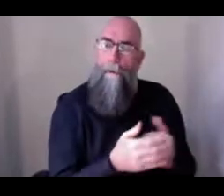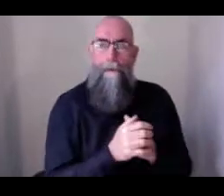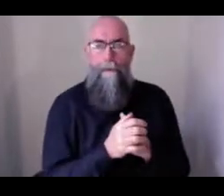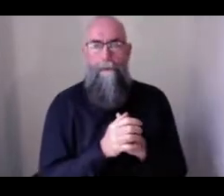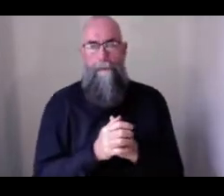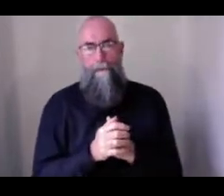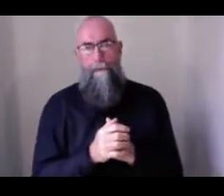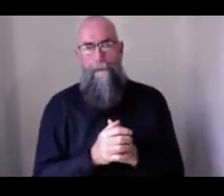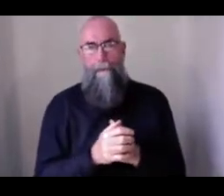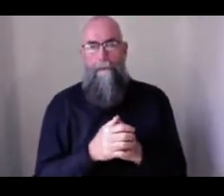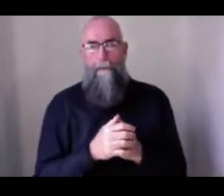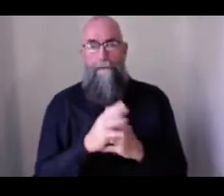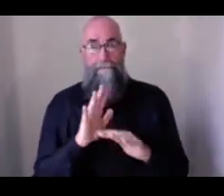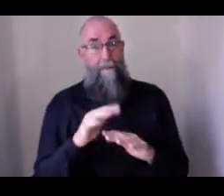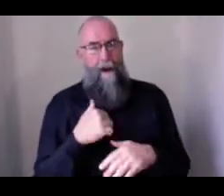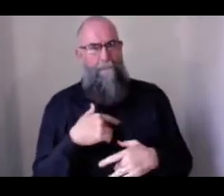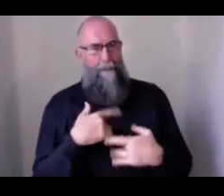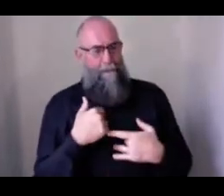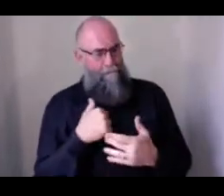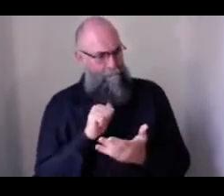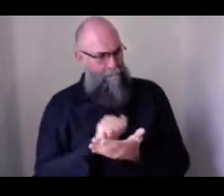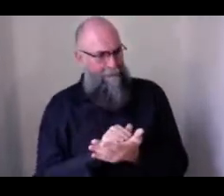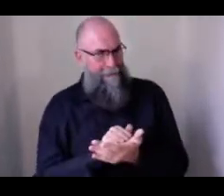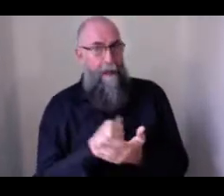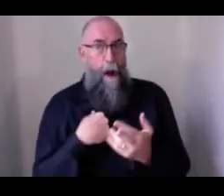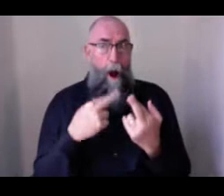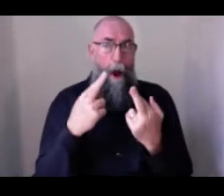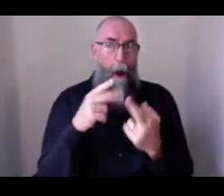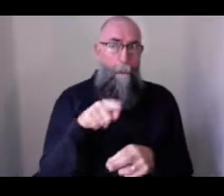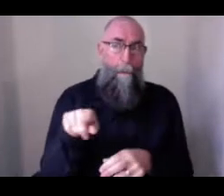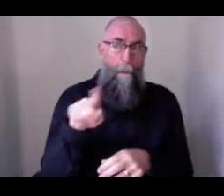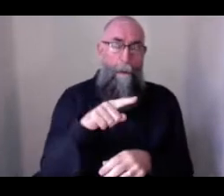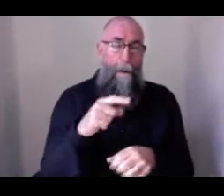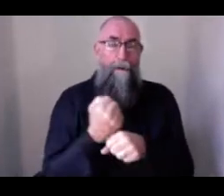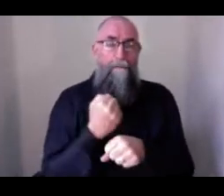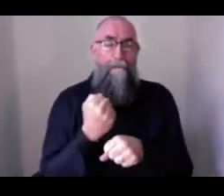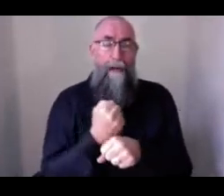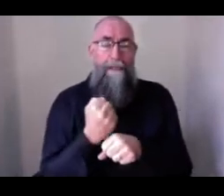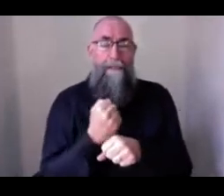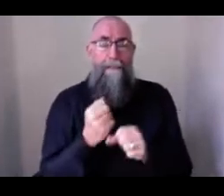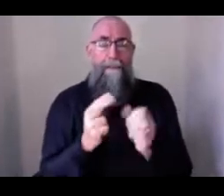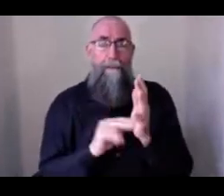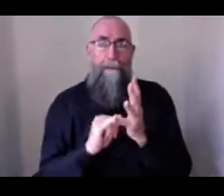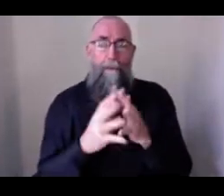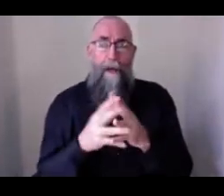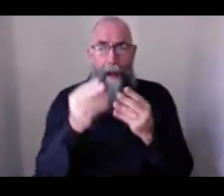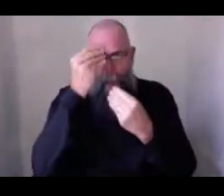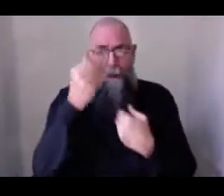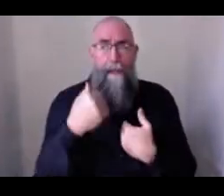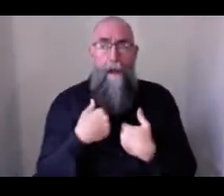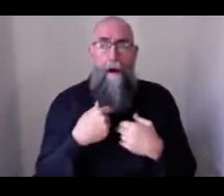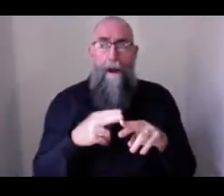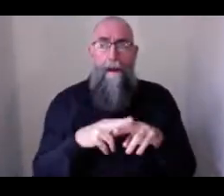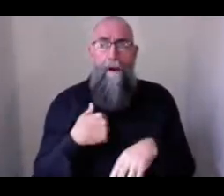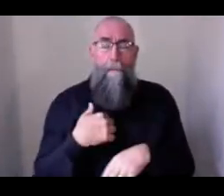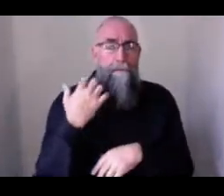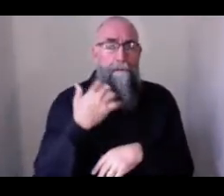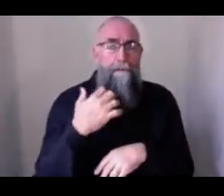I'm pretty sure about that. Just if anyone's listening from Create who wants to challenge that, let me know. But I'm pretty sure